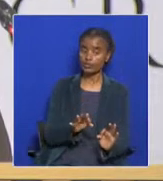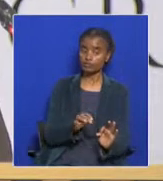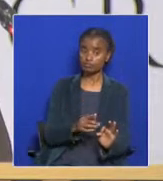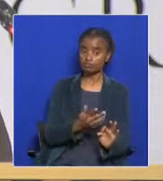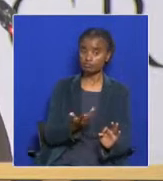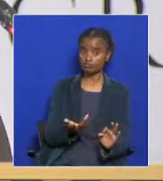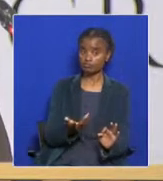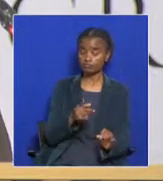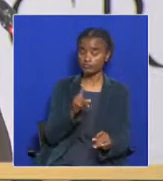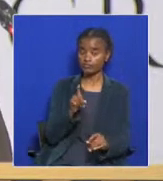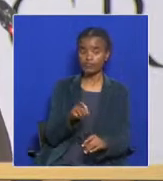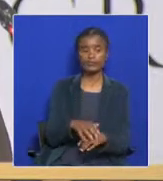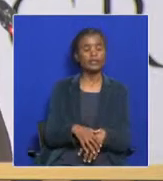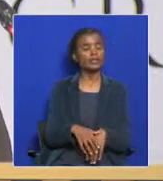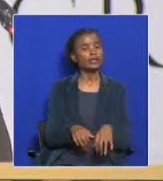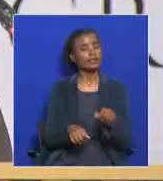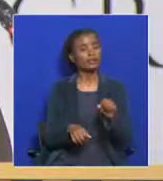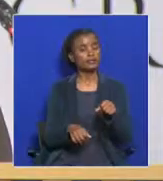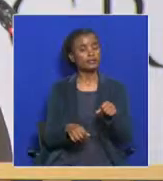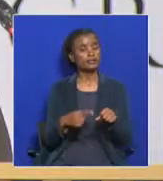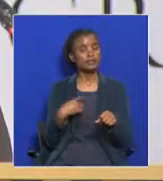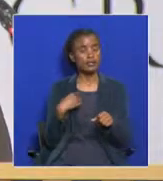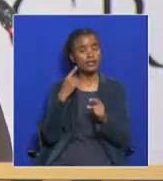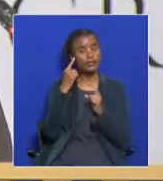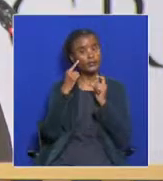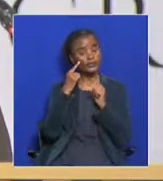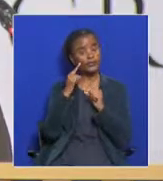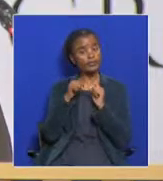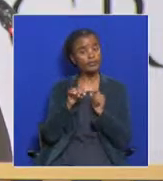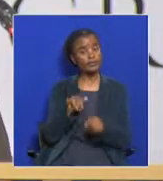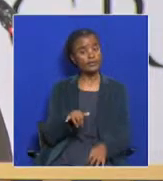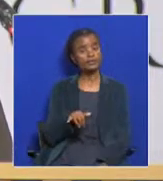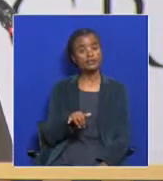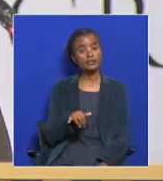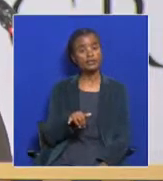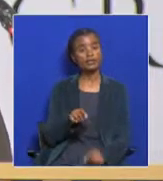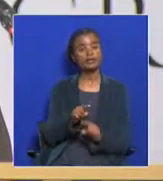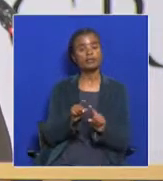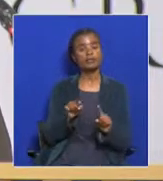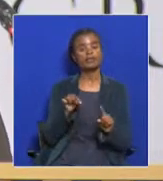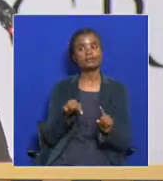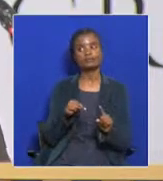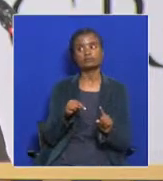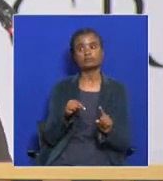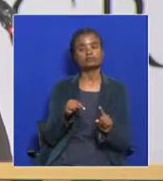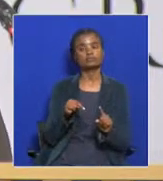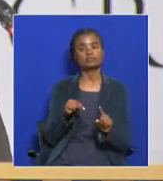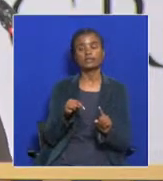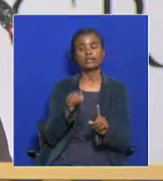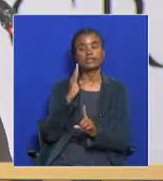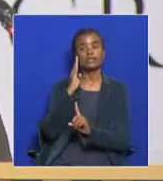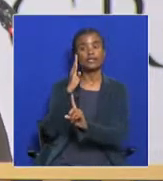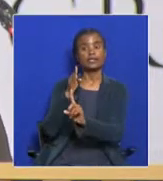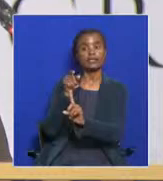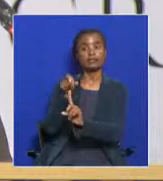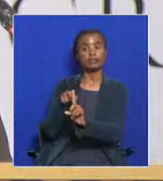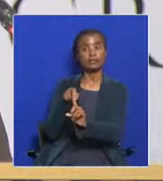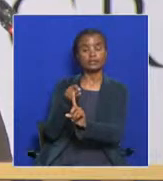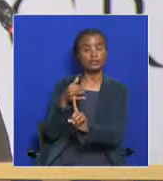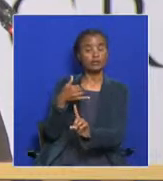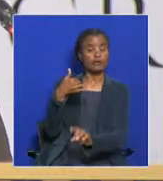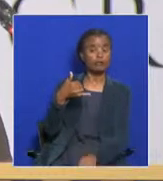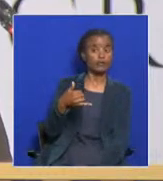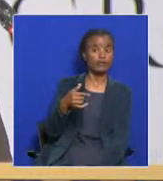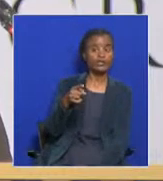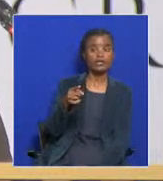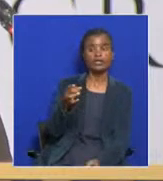consider that. There's no real go-to person. You phone a station, then he'll refer you to an exhibit clerk. But just